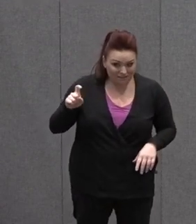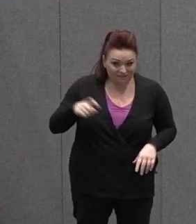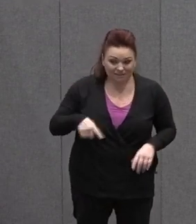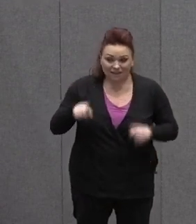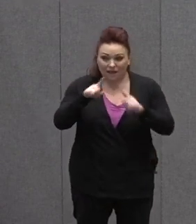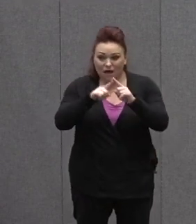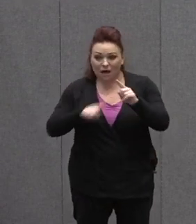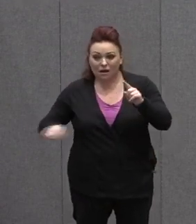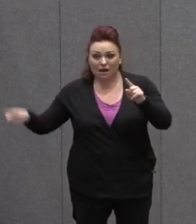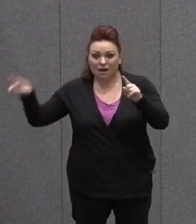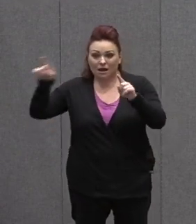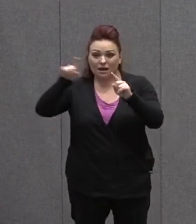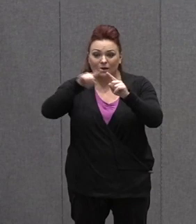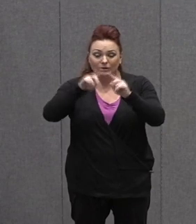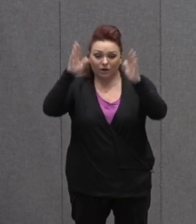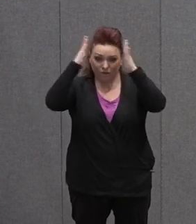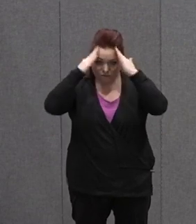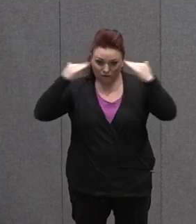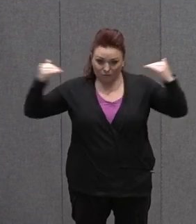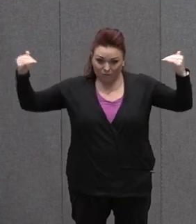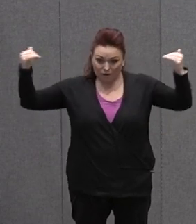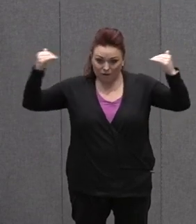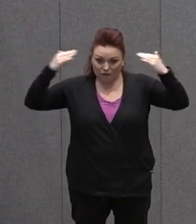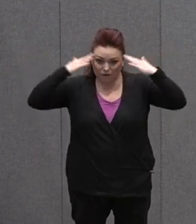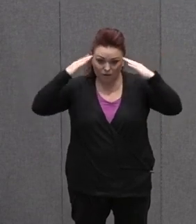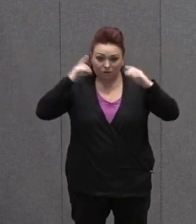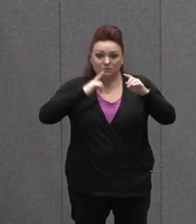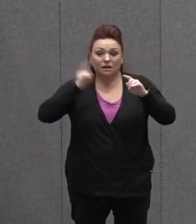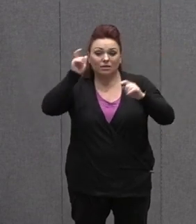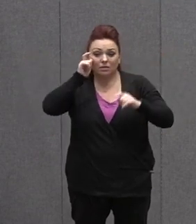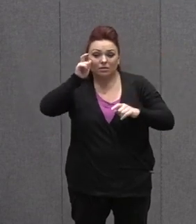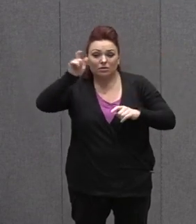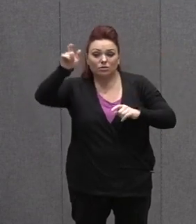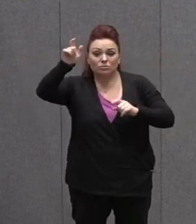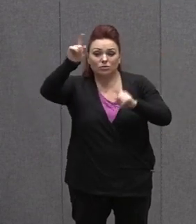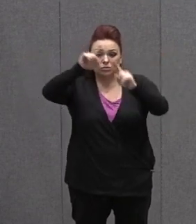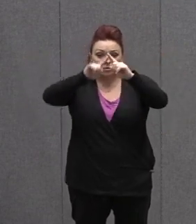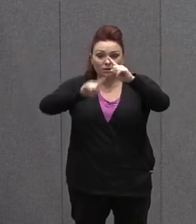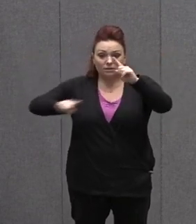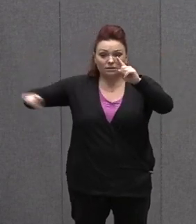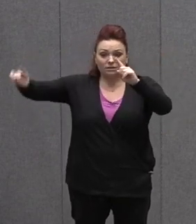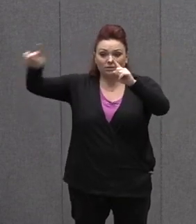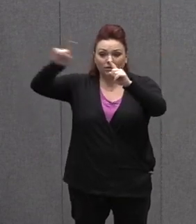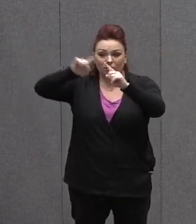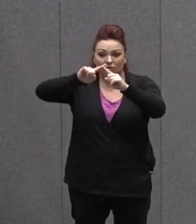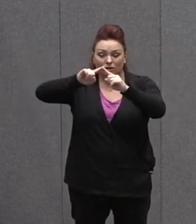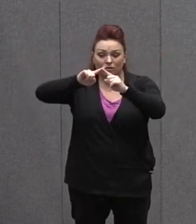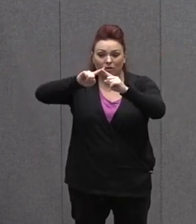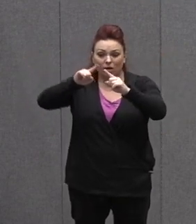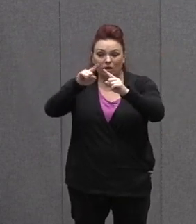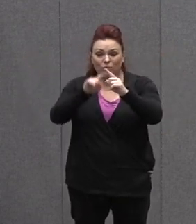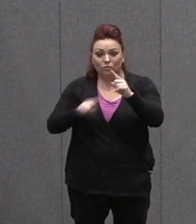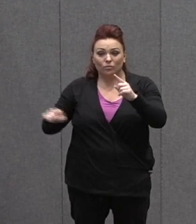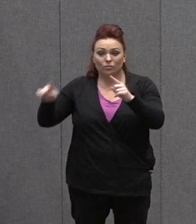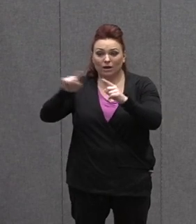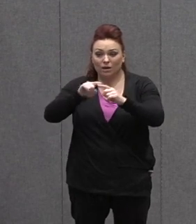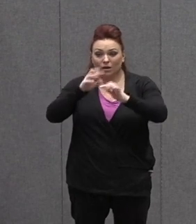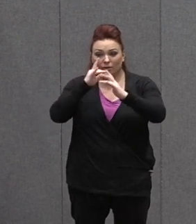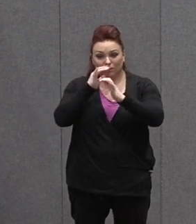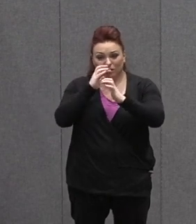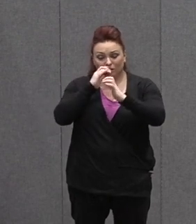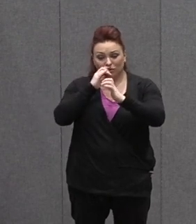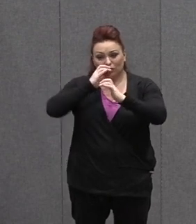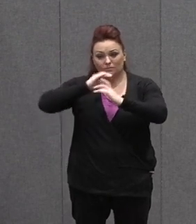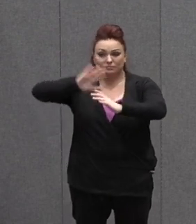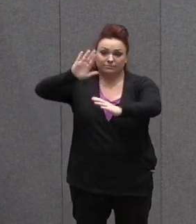are sombreros. Round is the moon. Round are the trumpets that blare